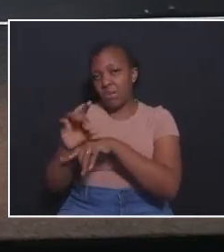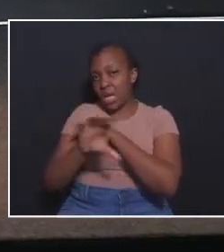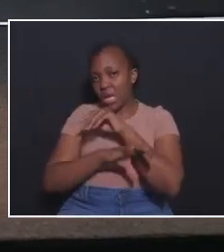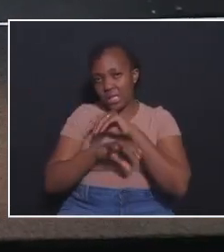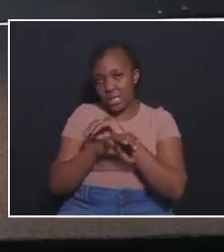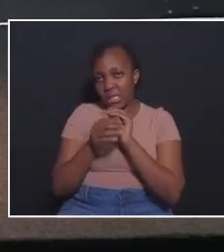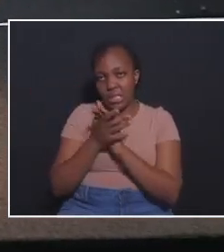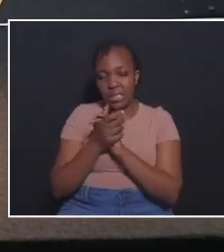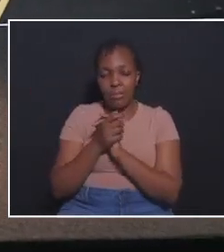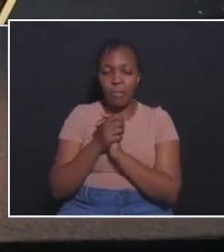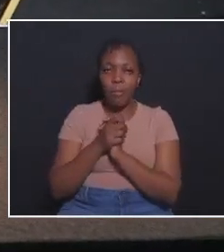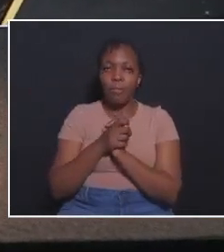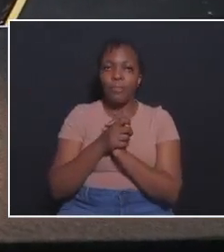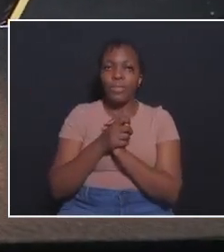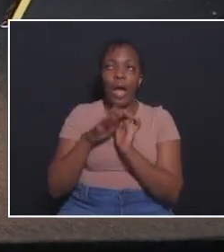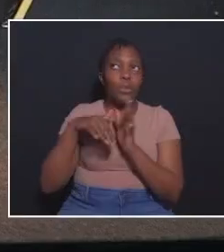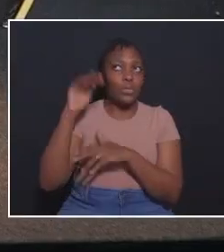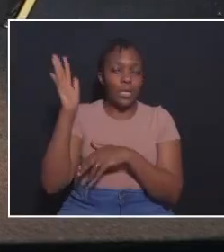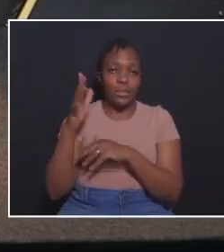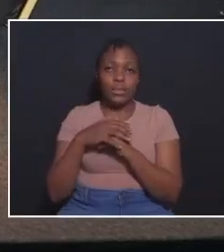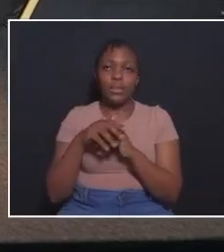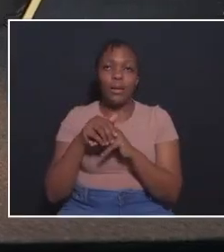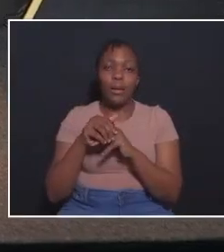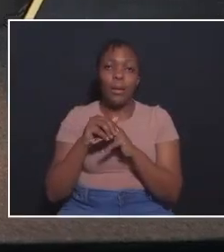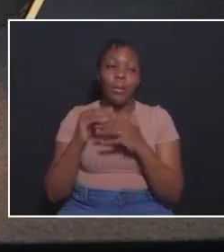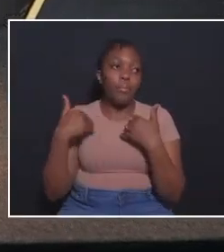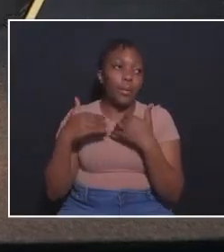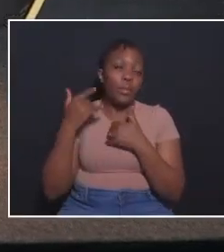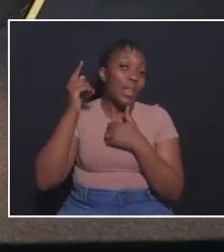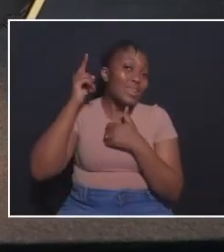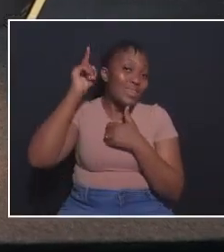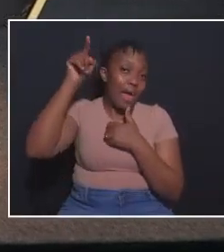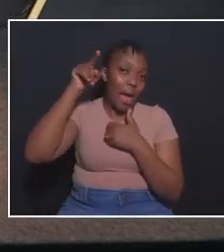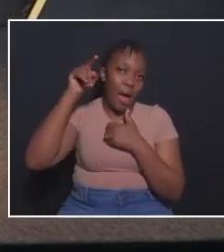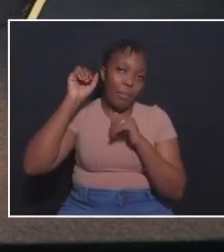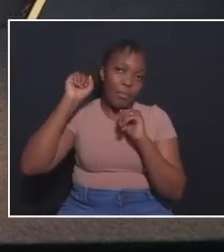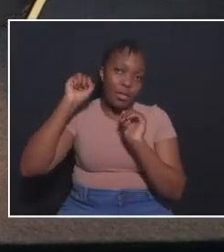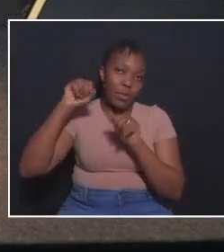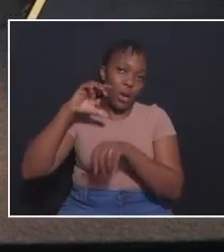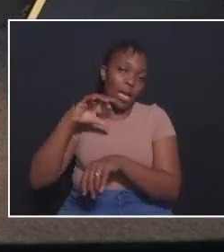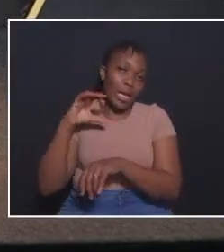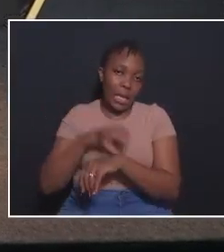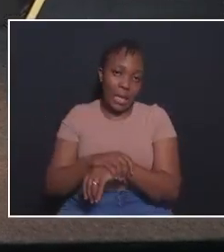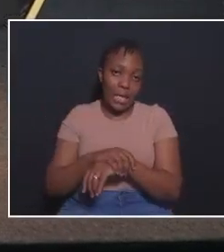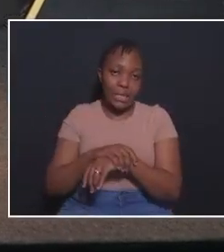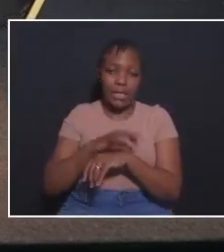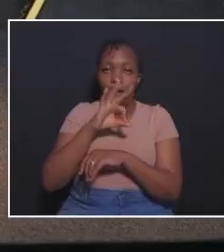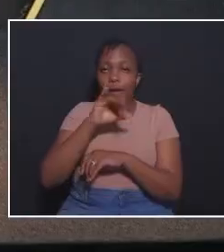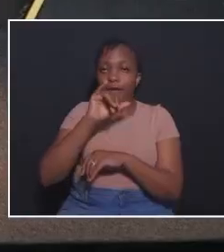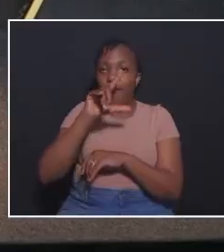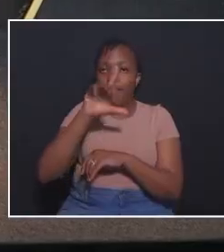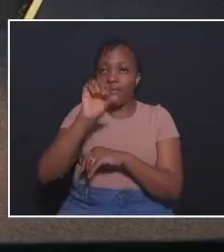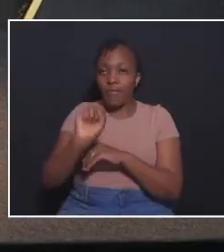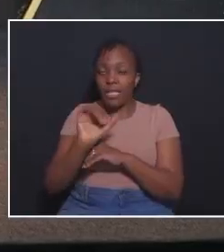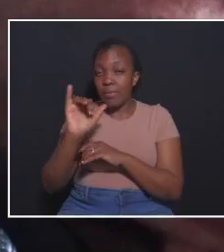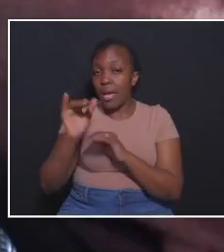or I even send it to Lagos, the people there will receive the files and ingest them in their Pro Tools